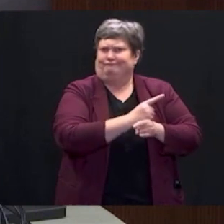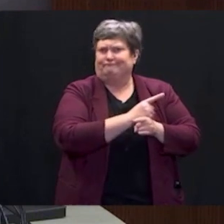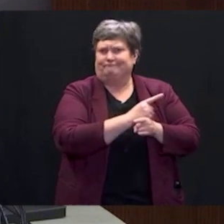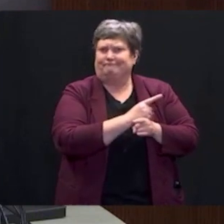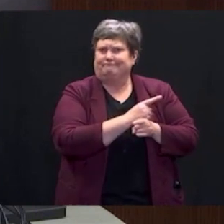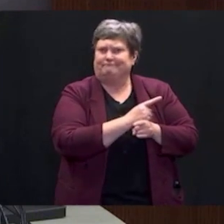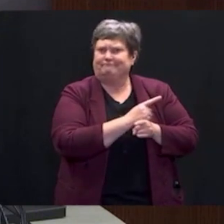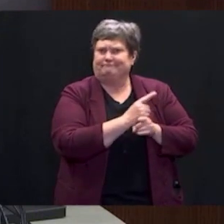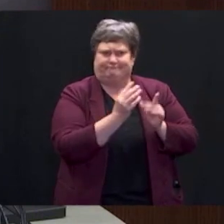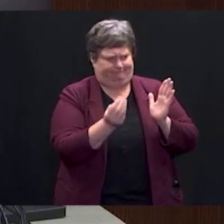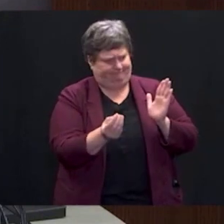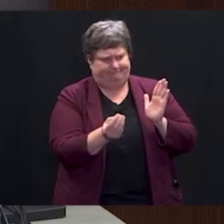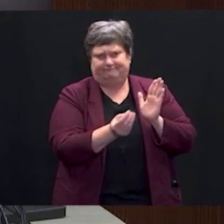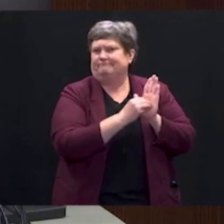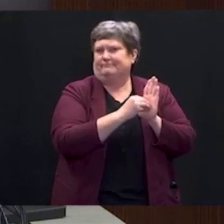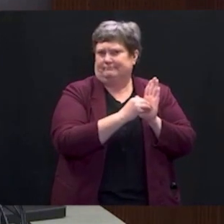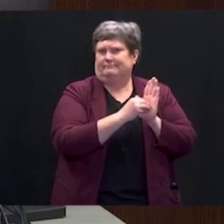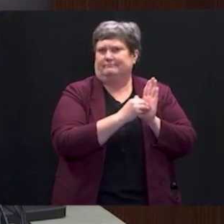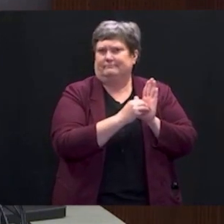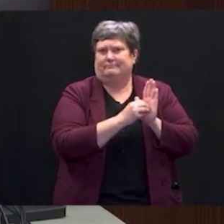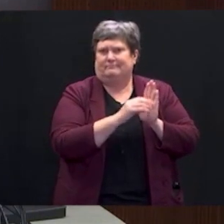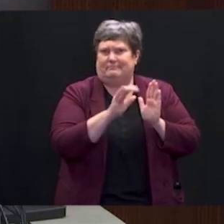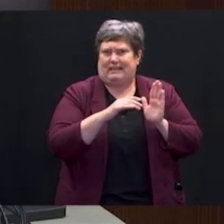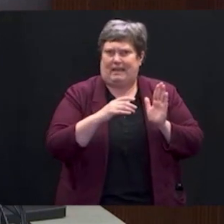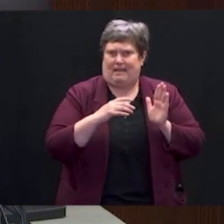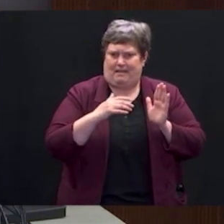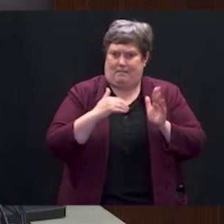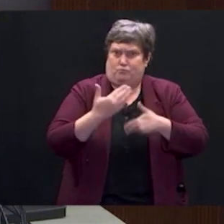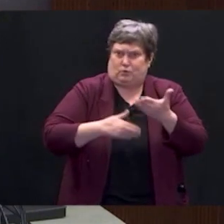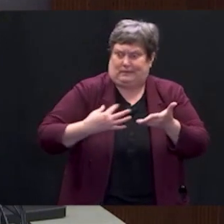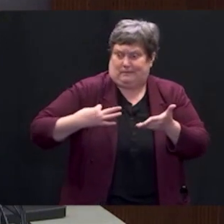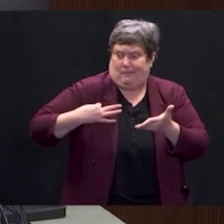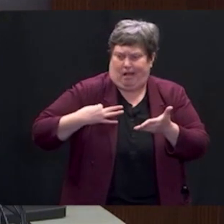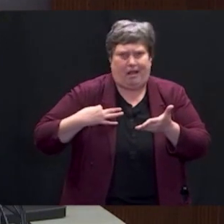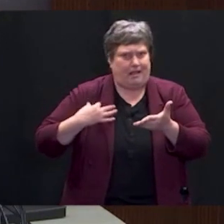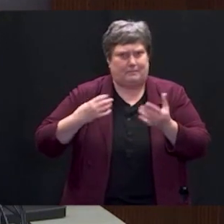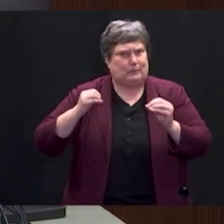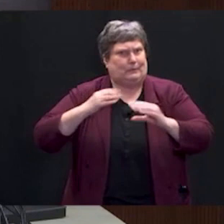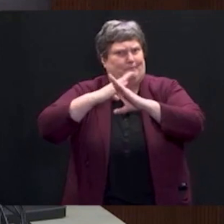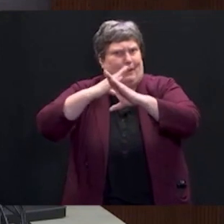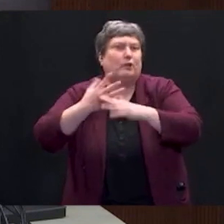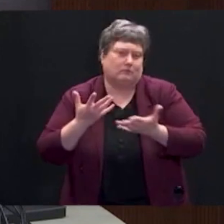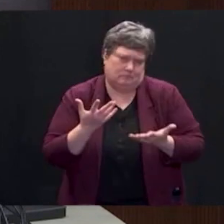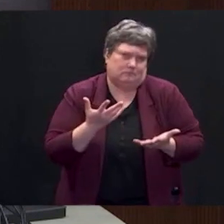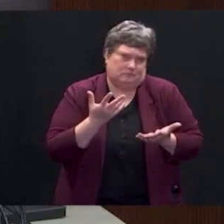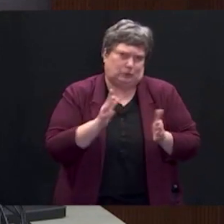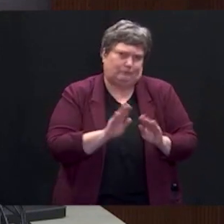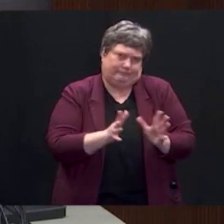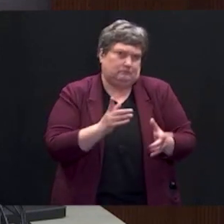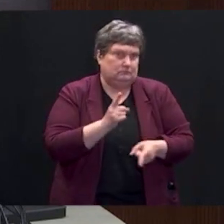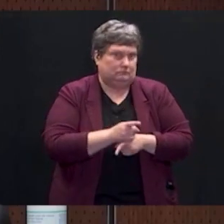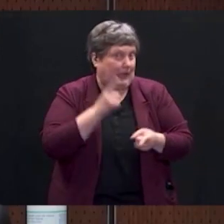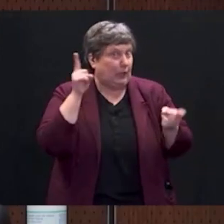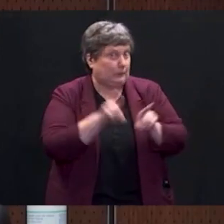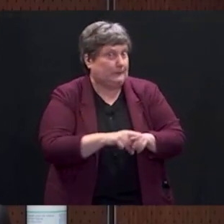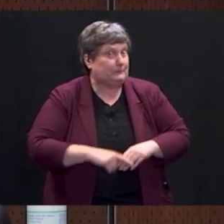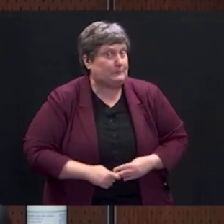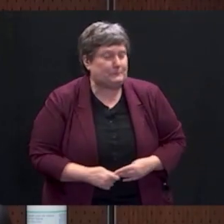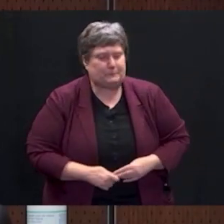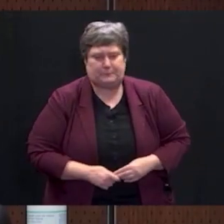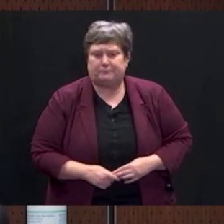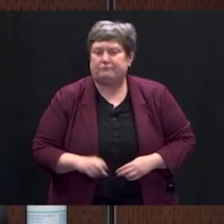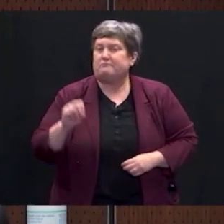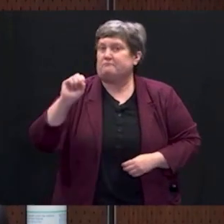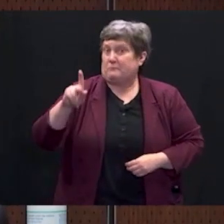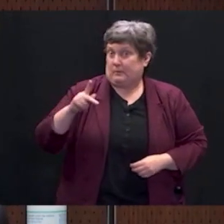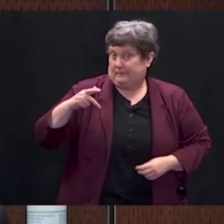that that the application process is accessible and barrier-free. Thank you. Okay.